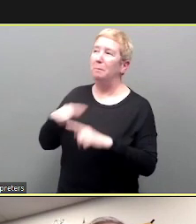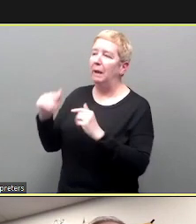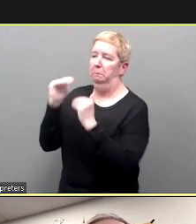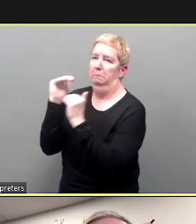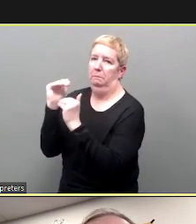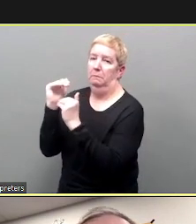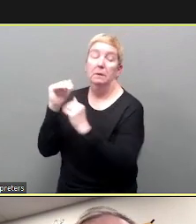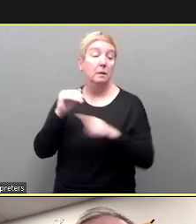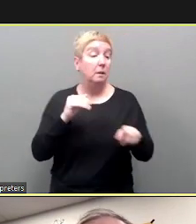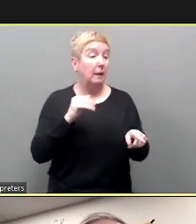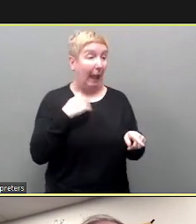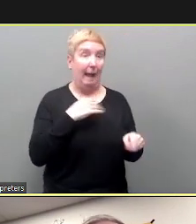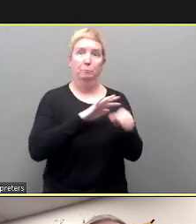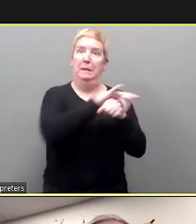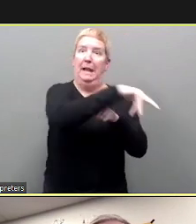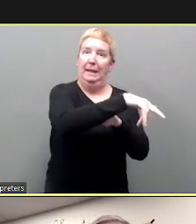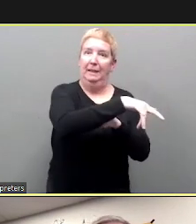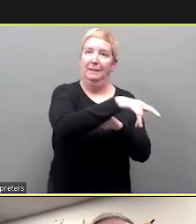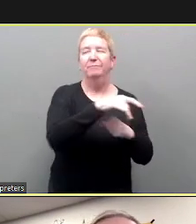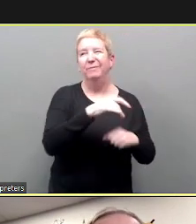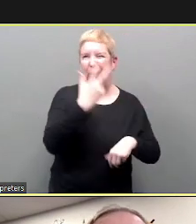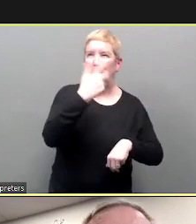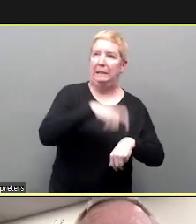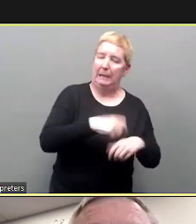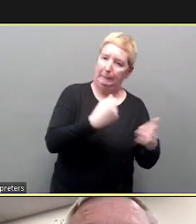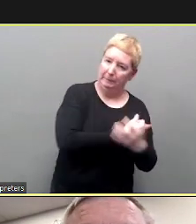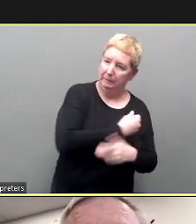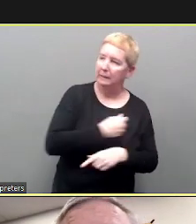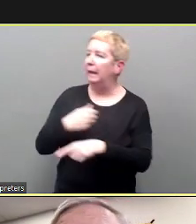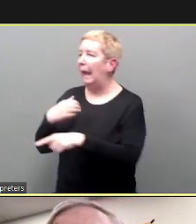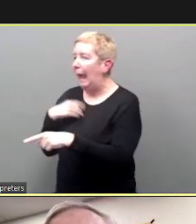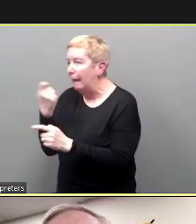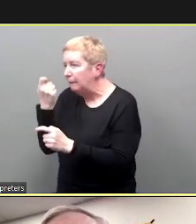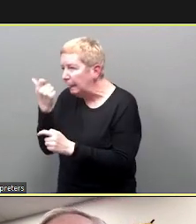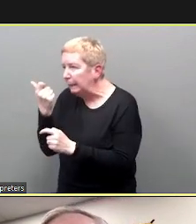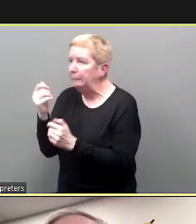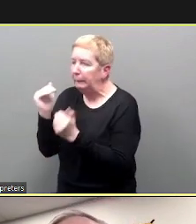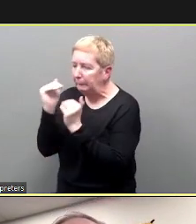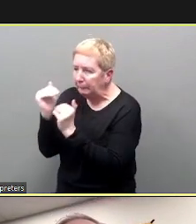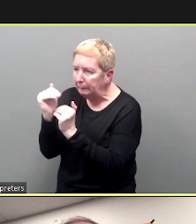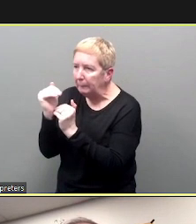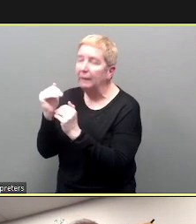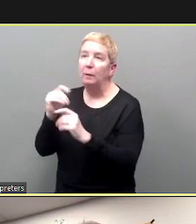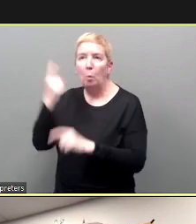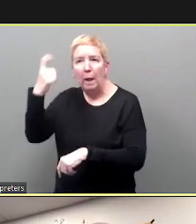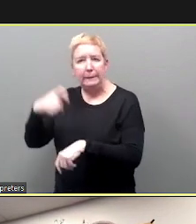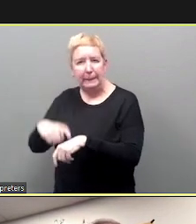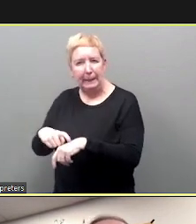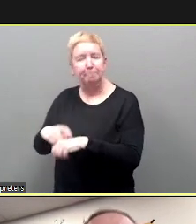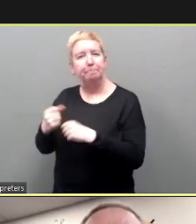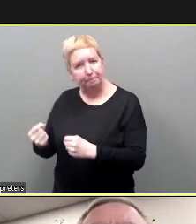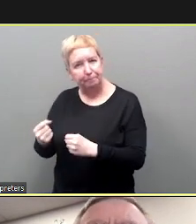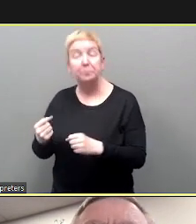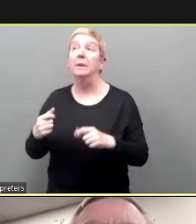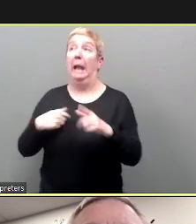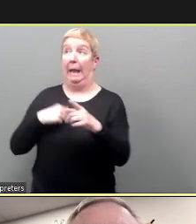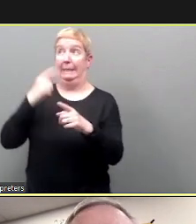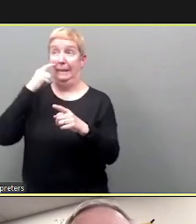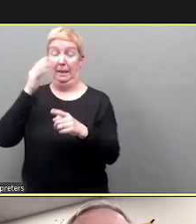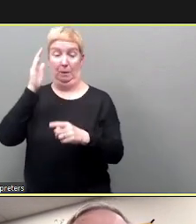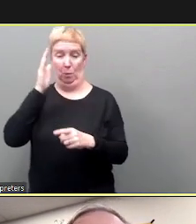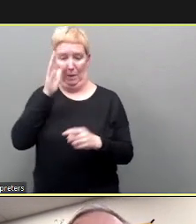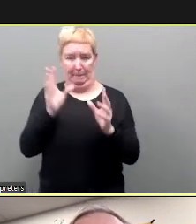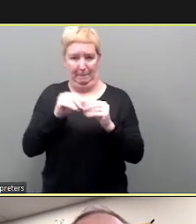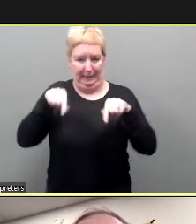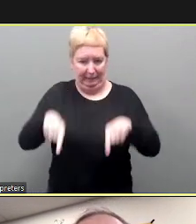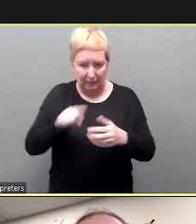so we're gearing up. And I think our Albuquerque hospitals are meeting this week in COVID patients. By Friday, we'll have a plan for how we're going